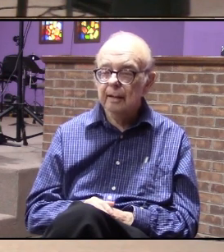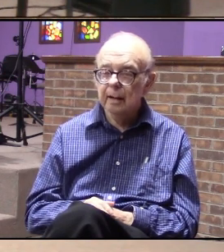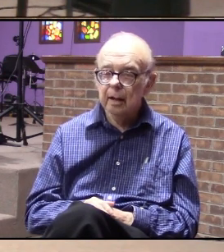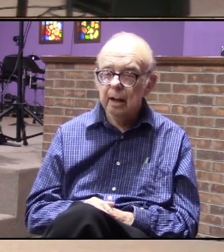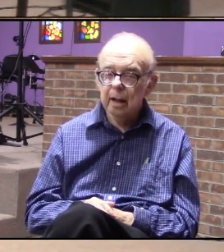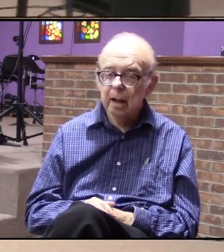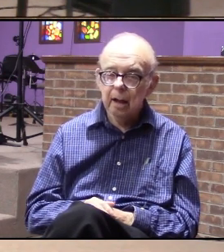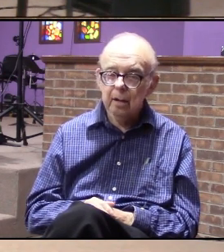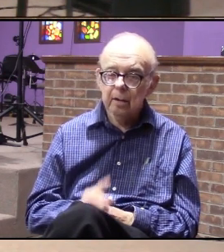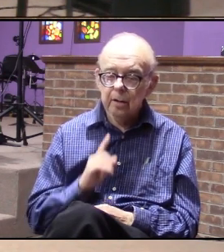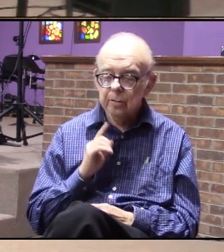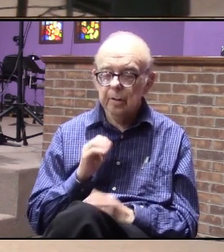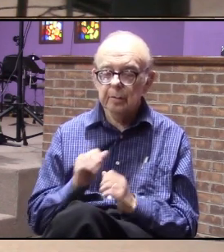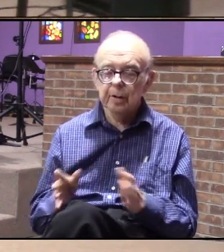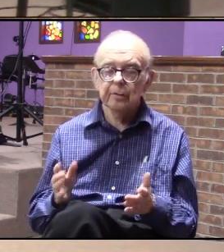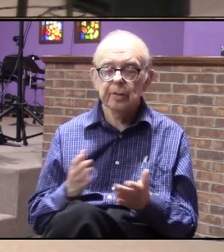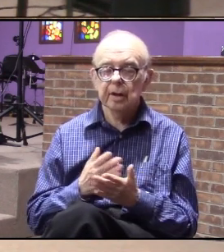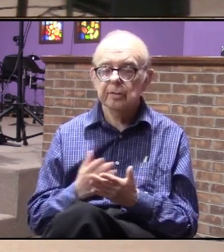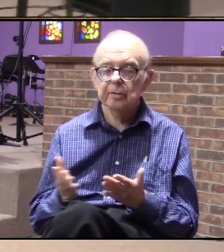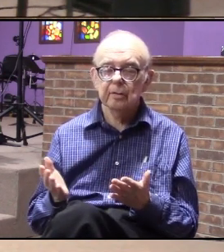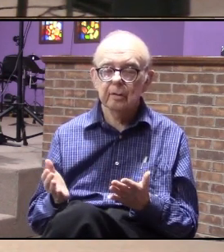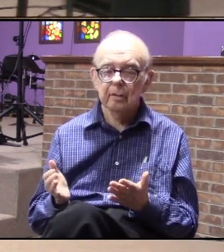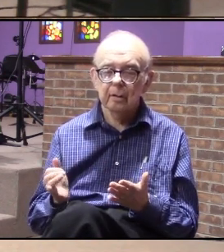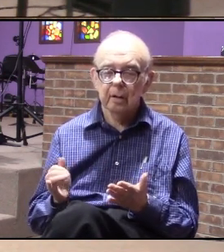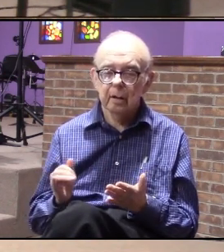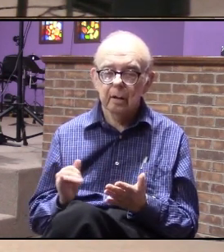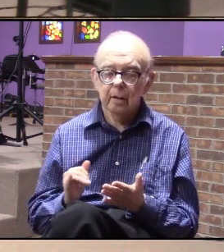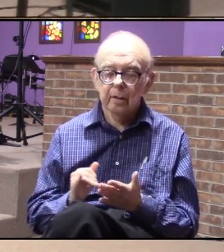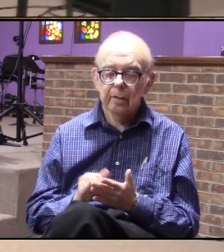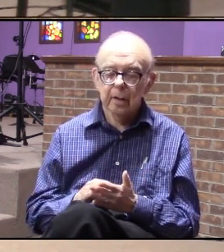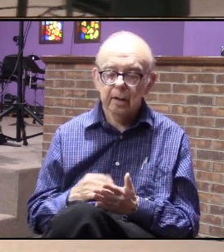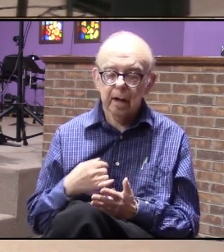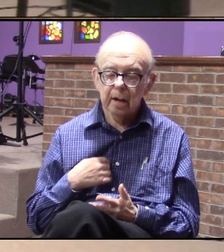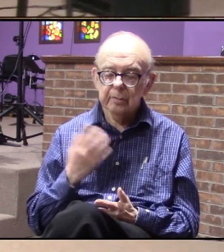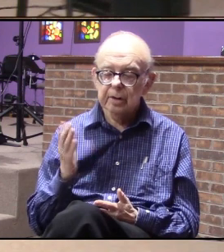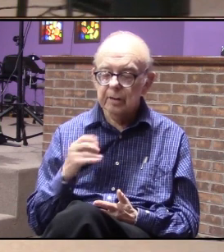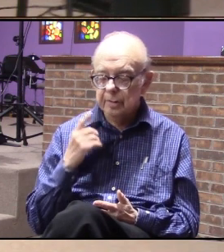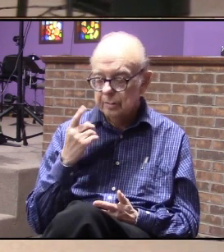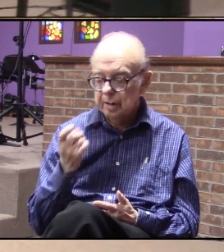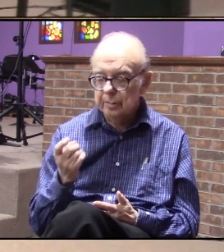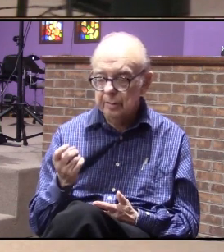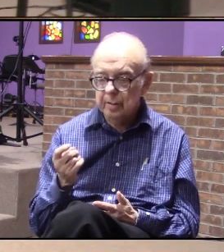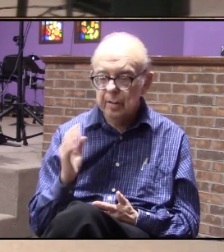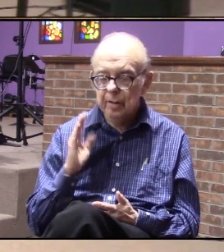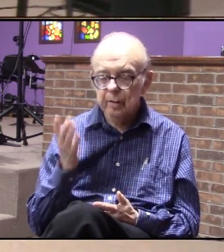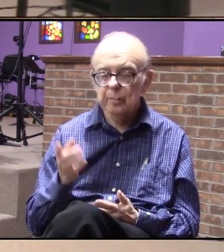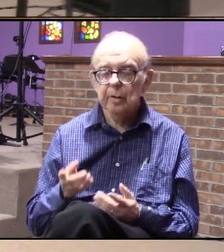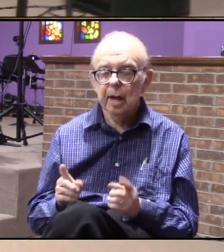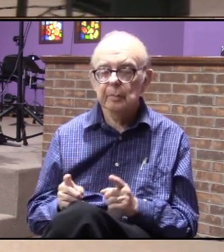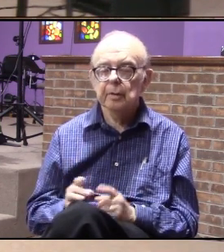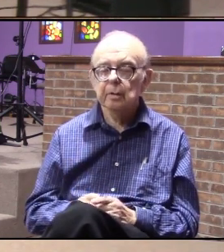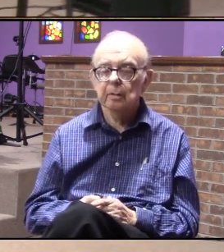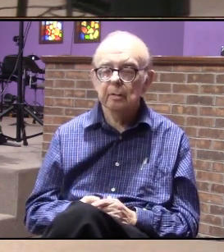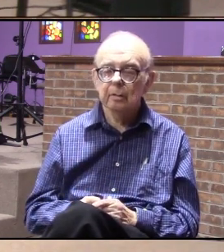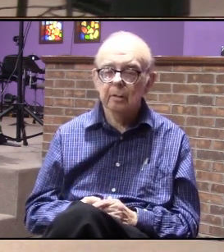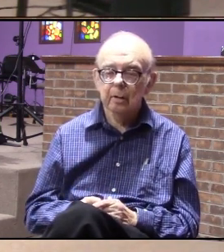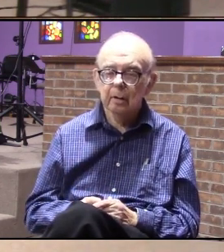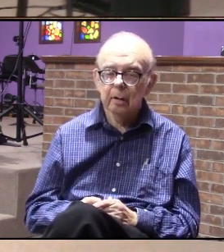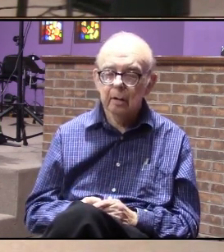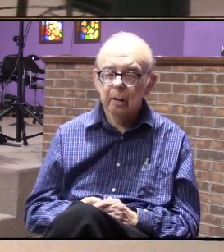I have been blessed with stuff that I would never dream that I would ever have.